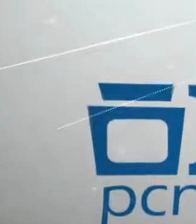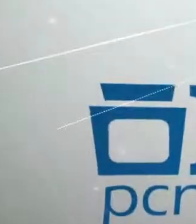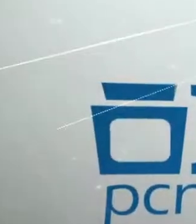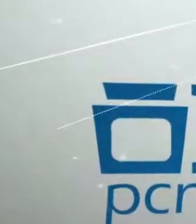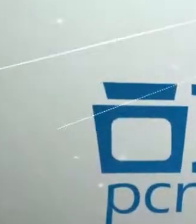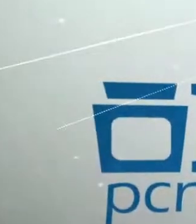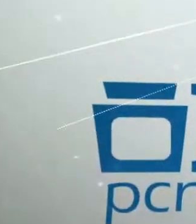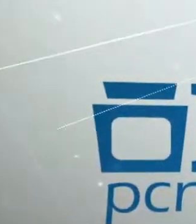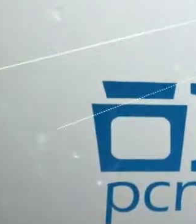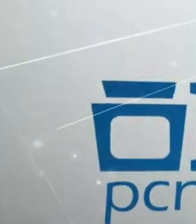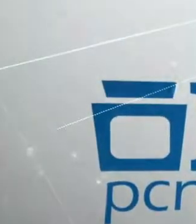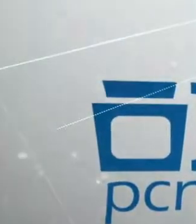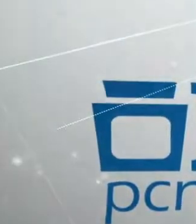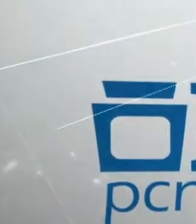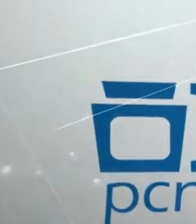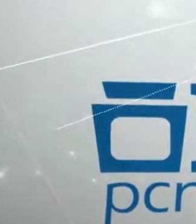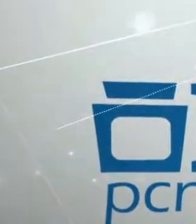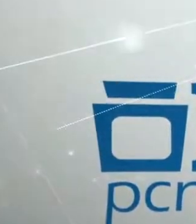app.